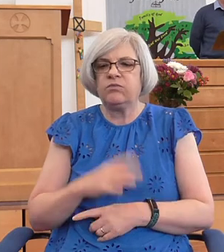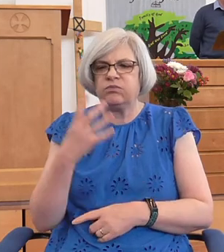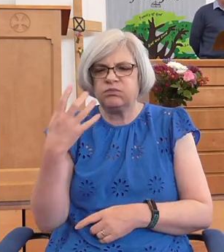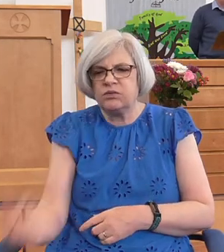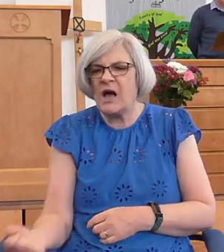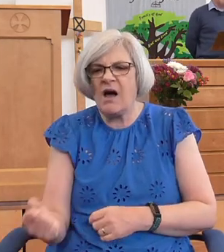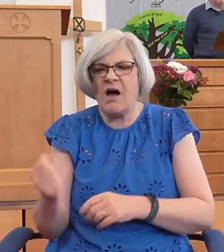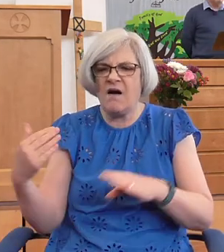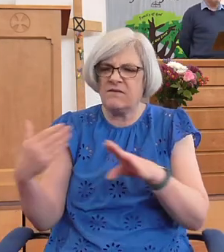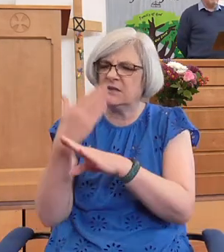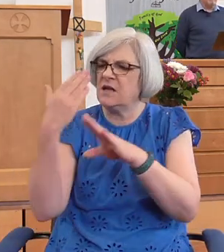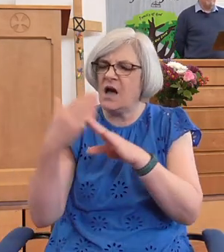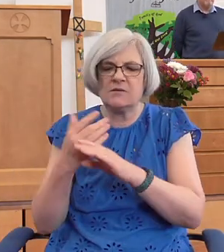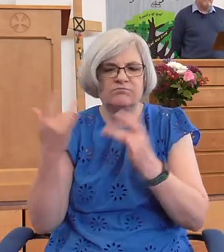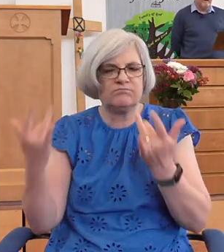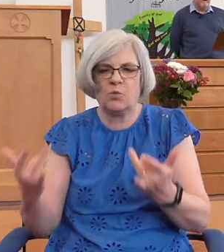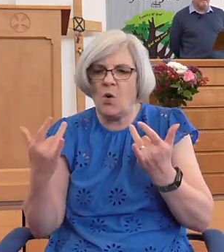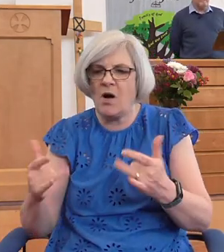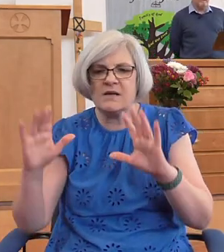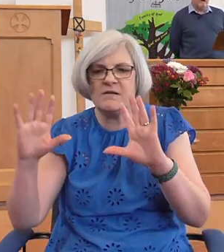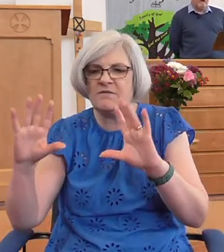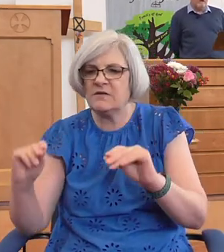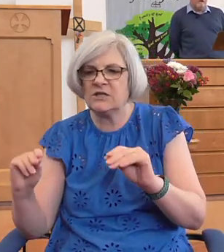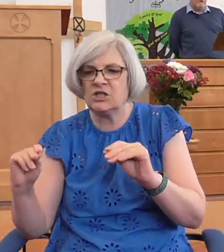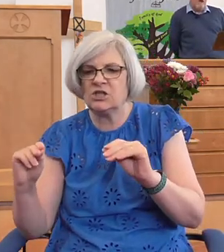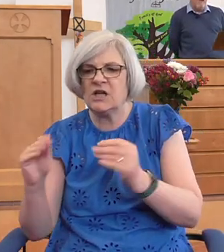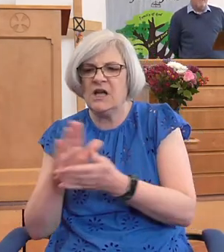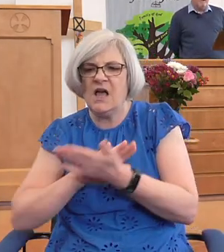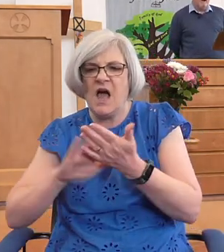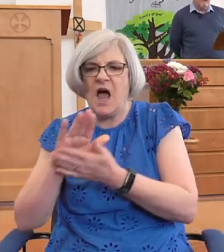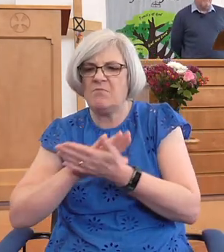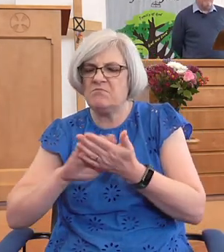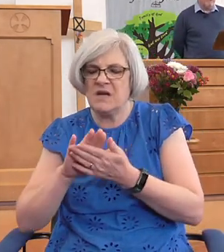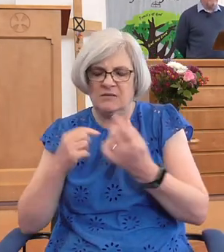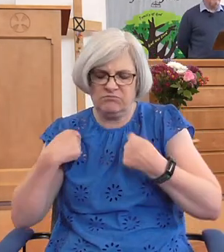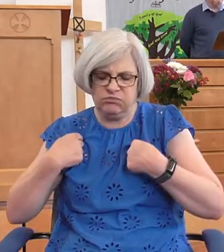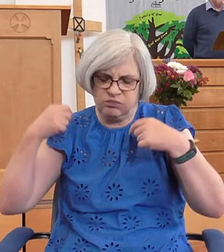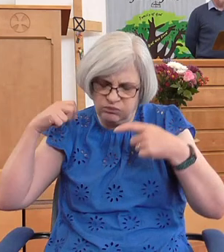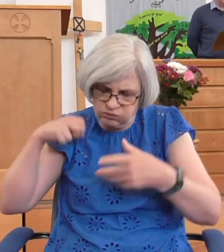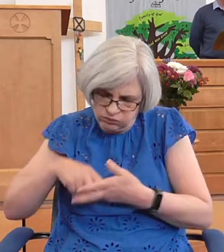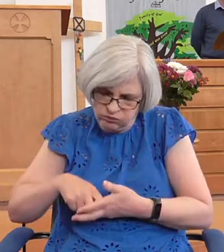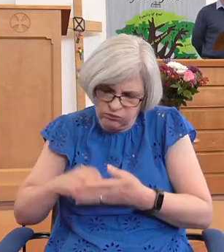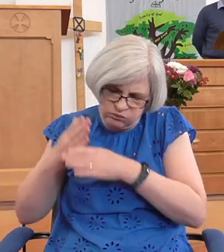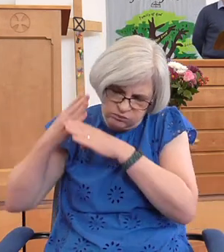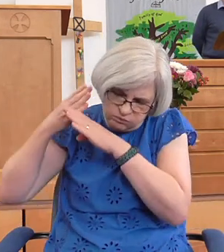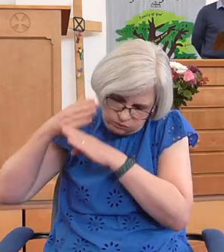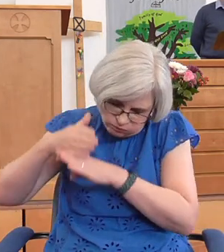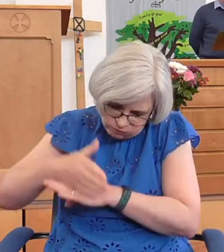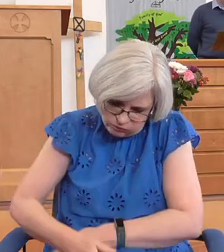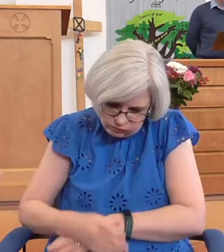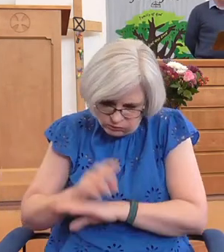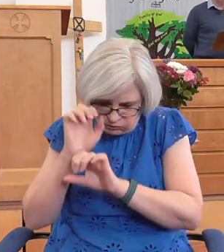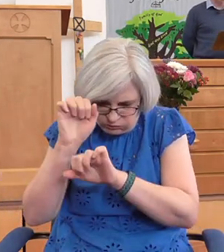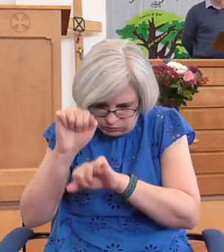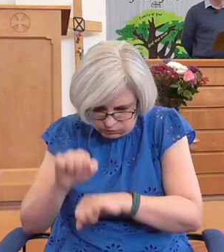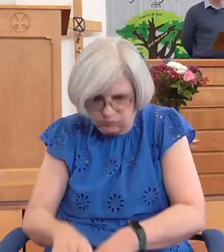Facing a task unfinished that drives us to